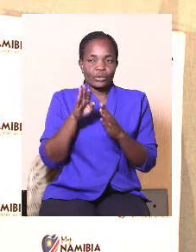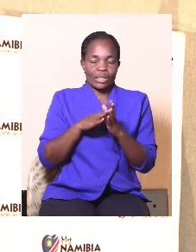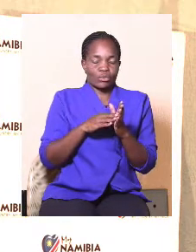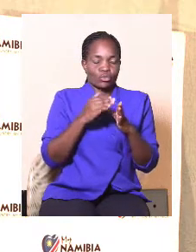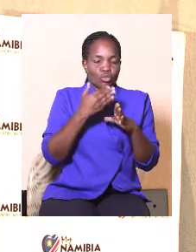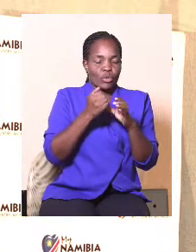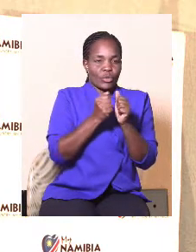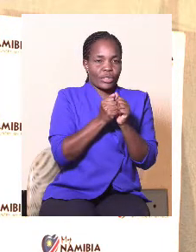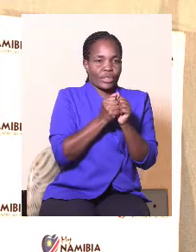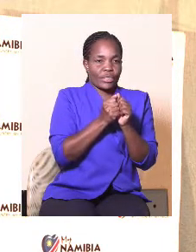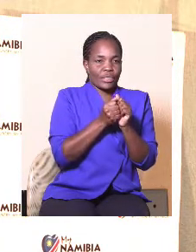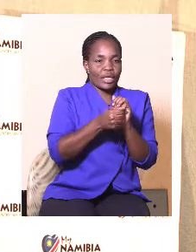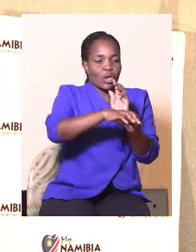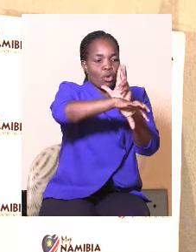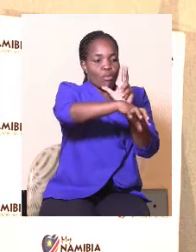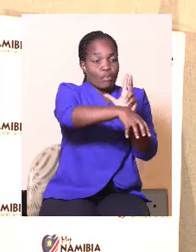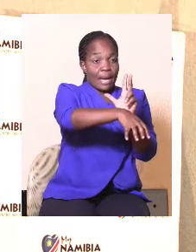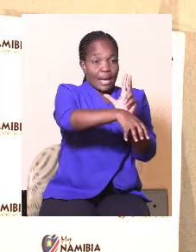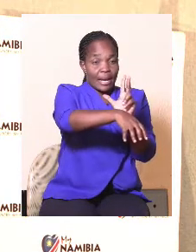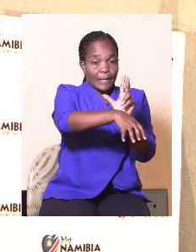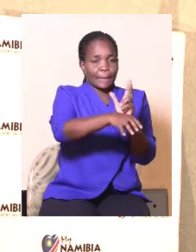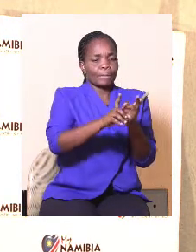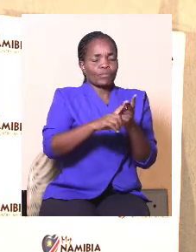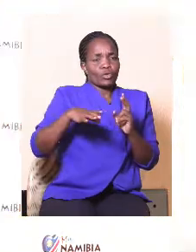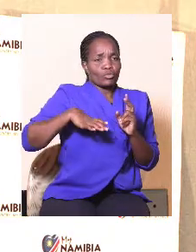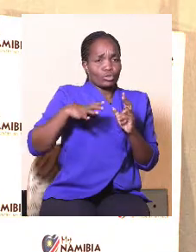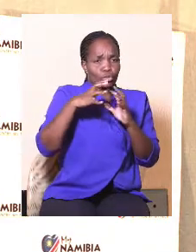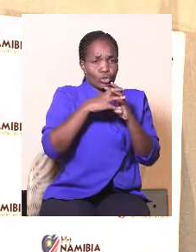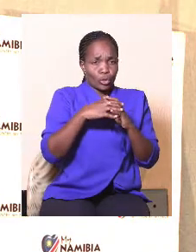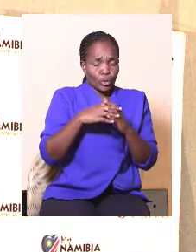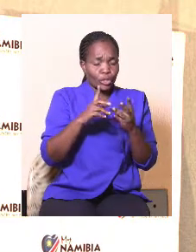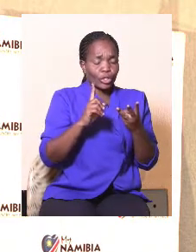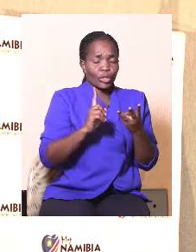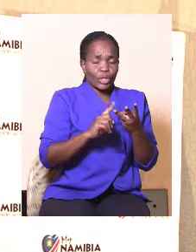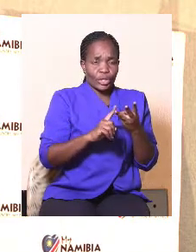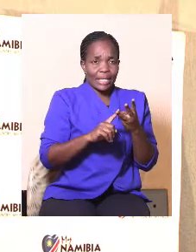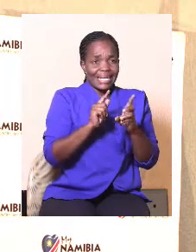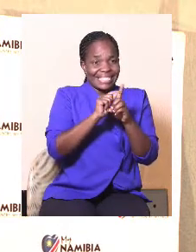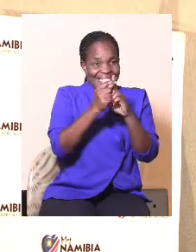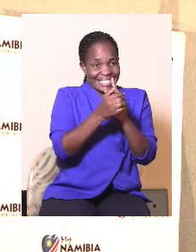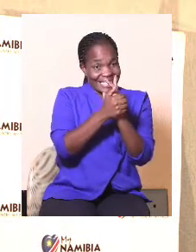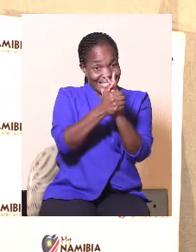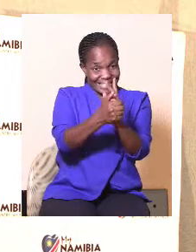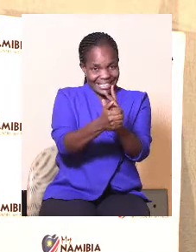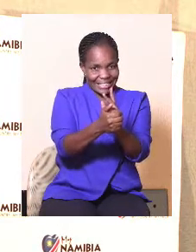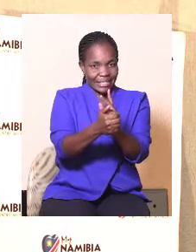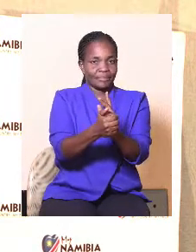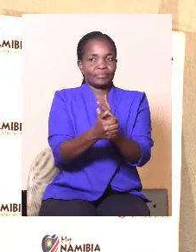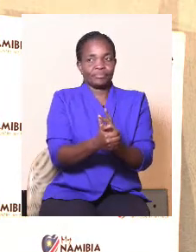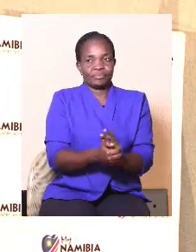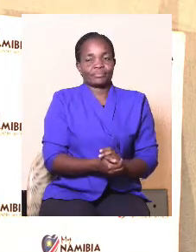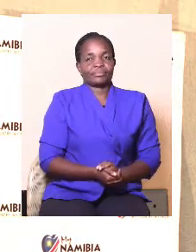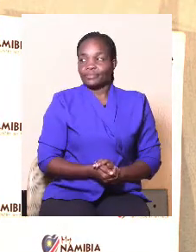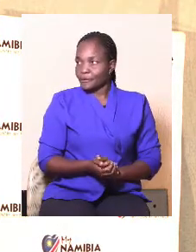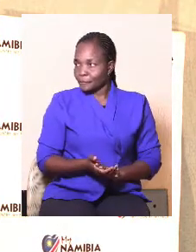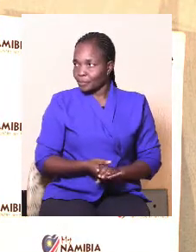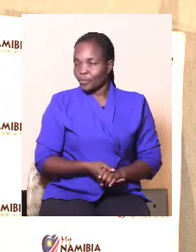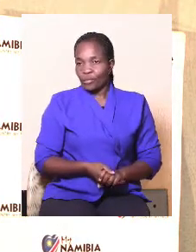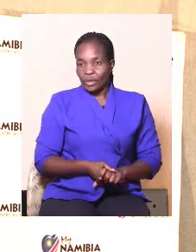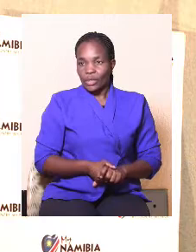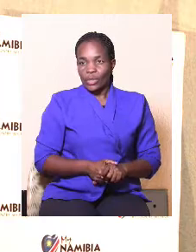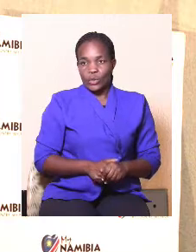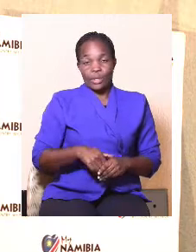authorities, the governors of the region, and we are working together with the governors of the region, first of all